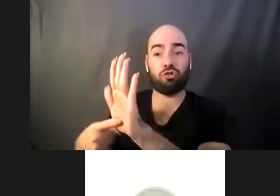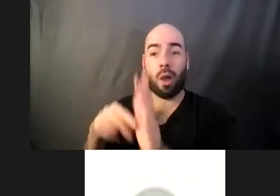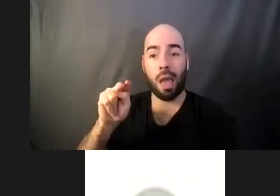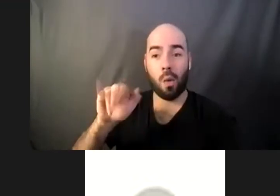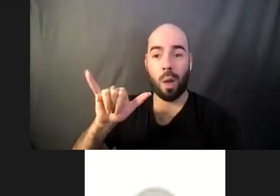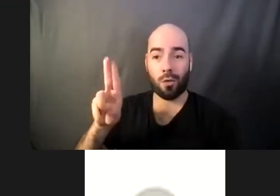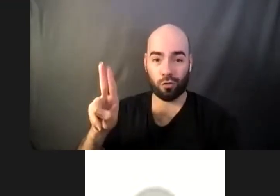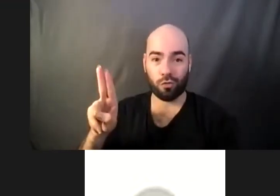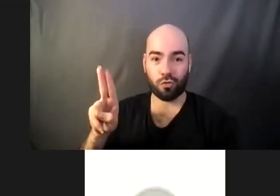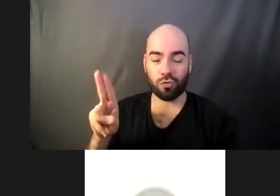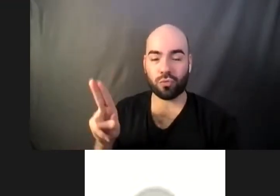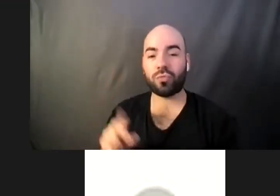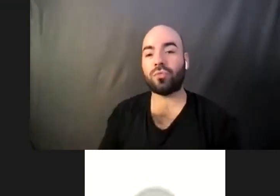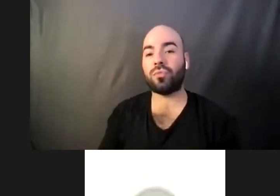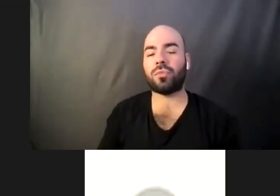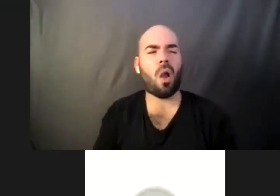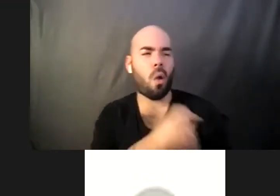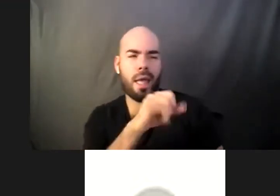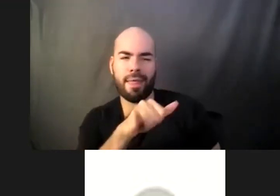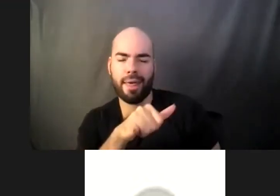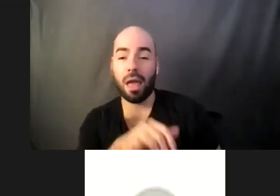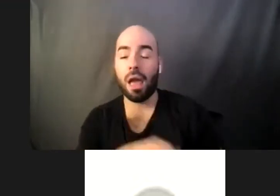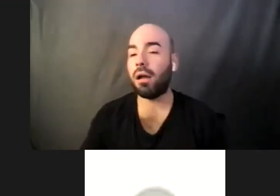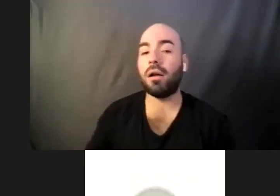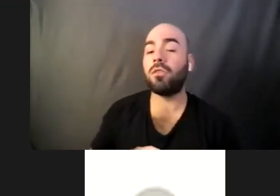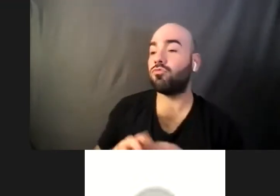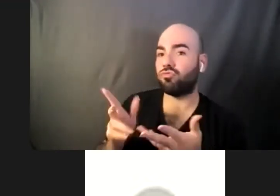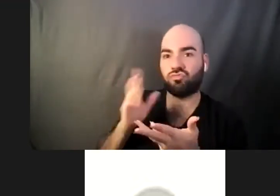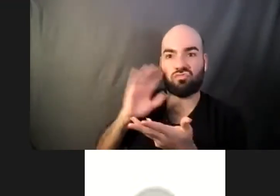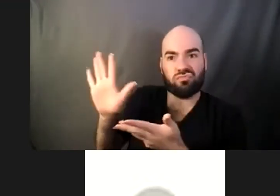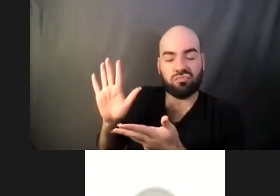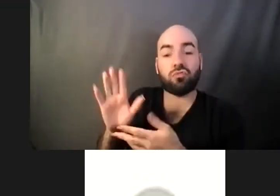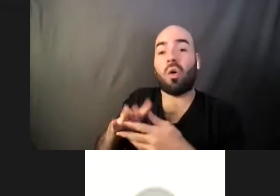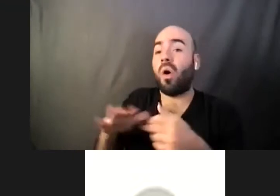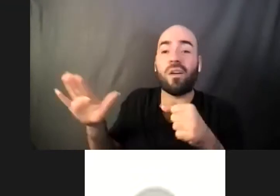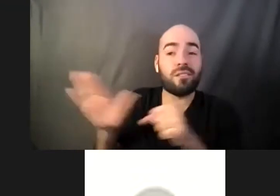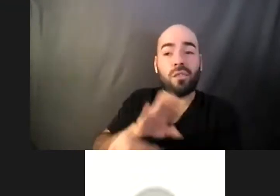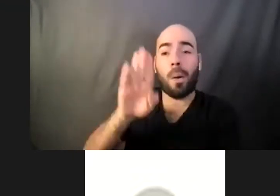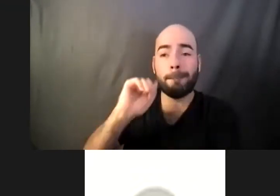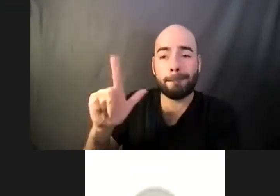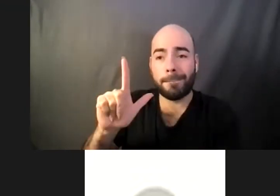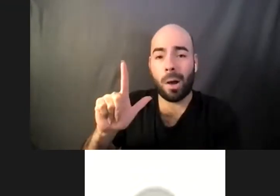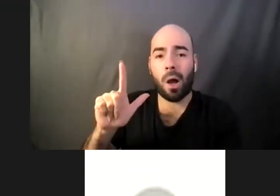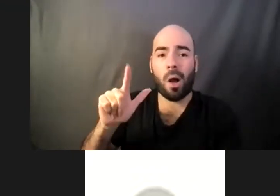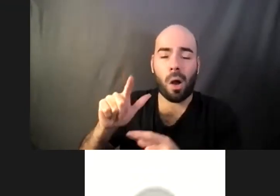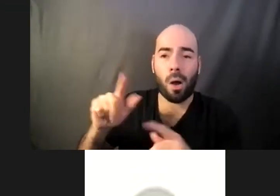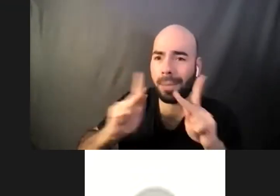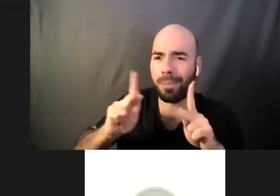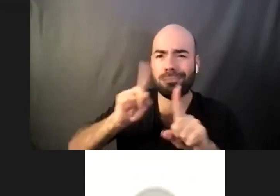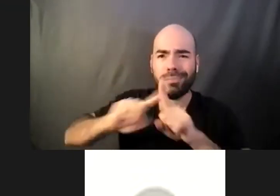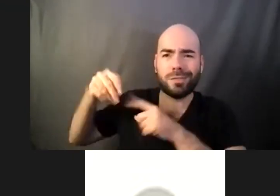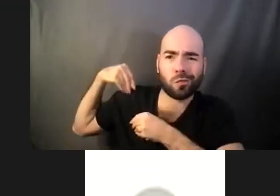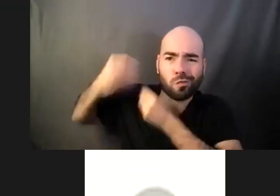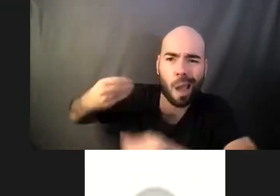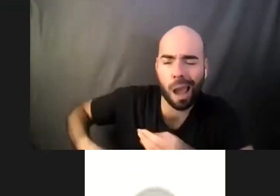like screen. Yeah, that was great. Every, like, you know, their films and the entire ballroom scene, all the different generations, the